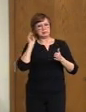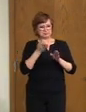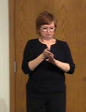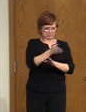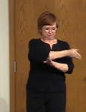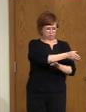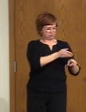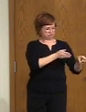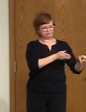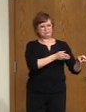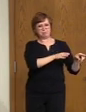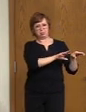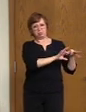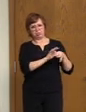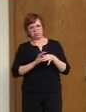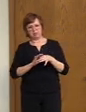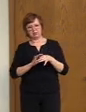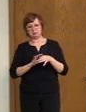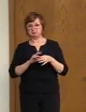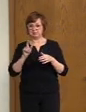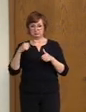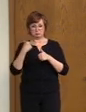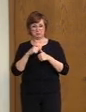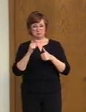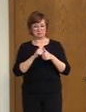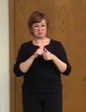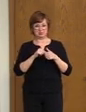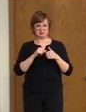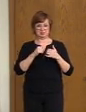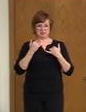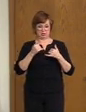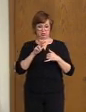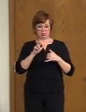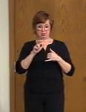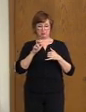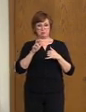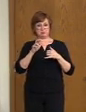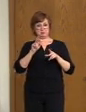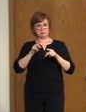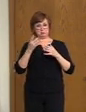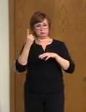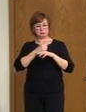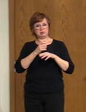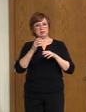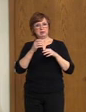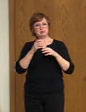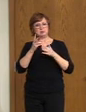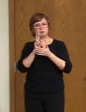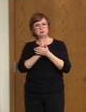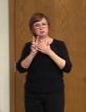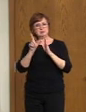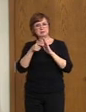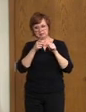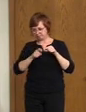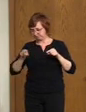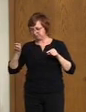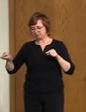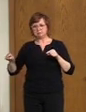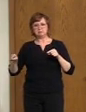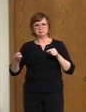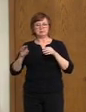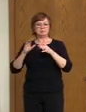can never forget the tremendous impact COVID-19 is now having in our province in terms of long-term care and personal care